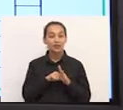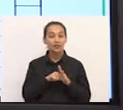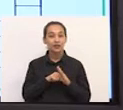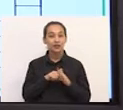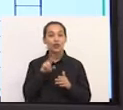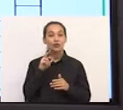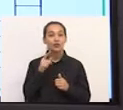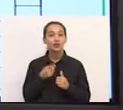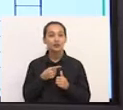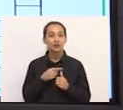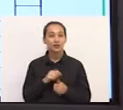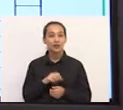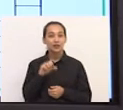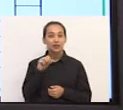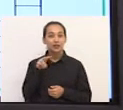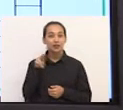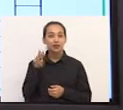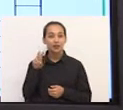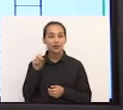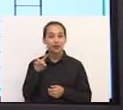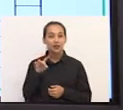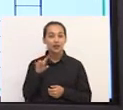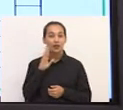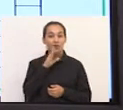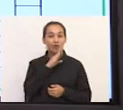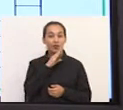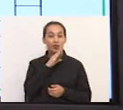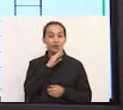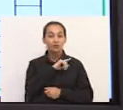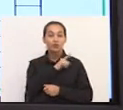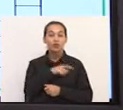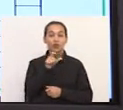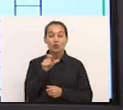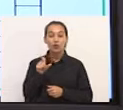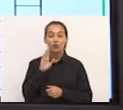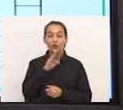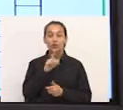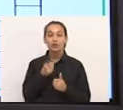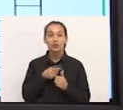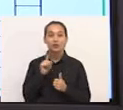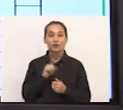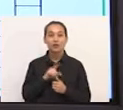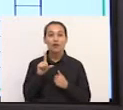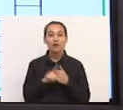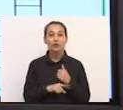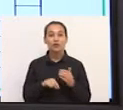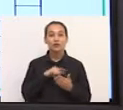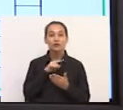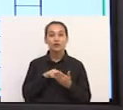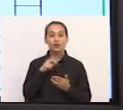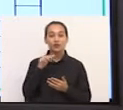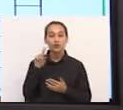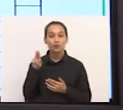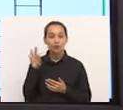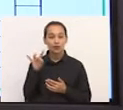Alplar onasi, 7-ta alpning onasining ismi. Va nihoyat so'nggi savolimiz chipor